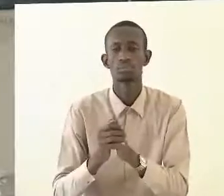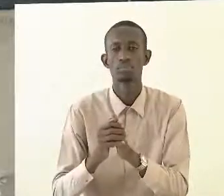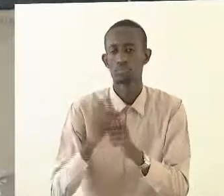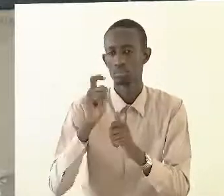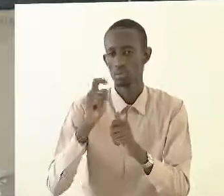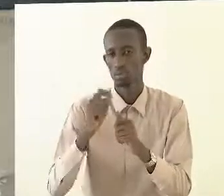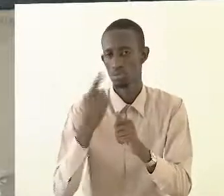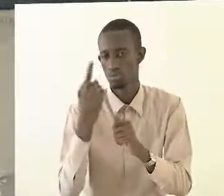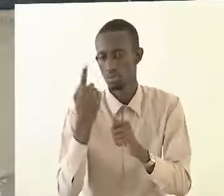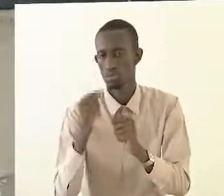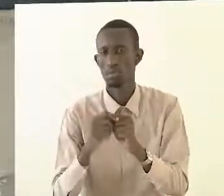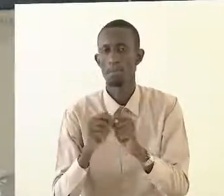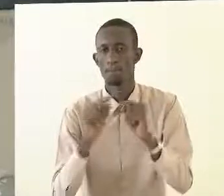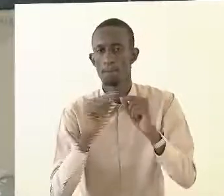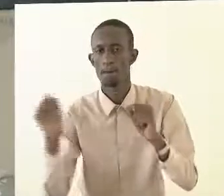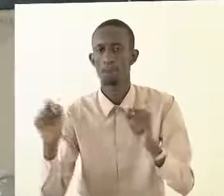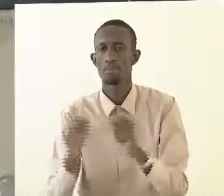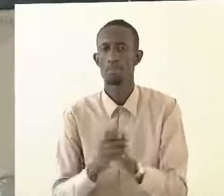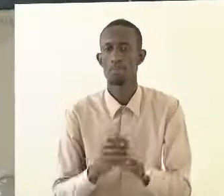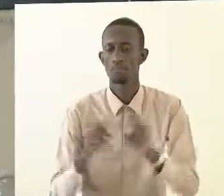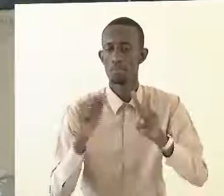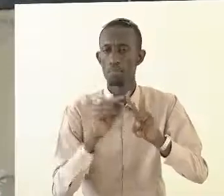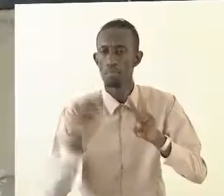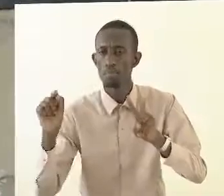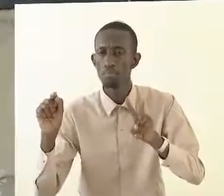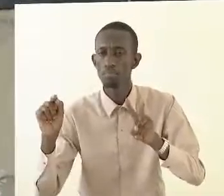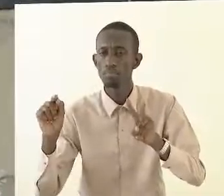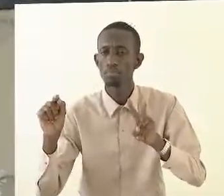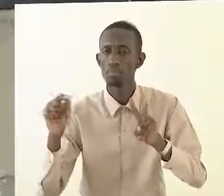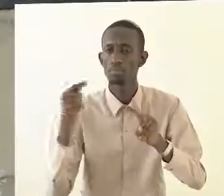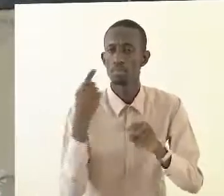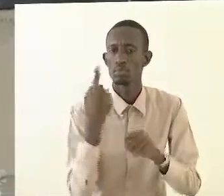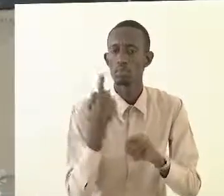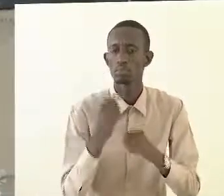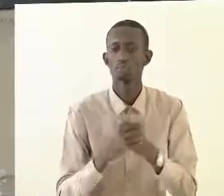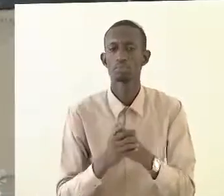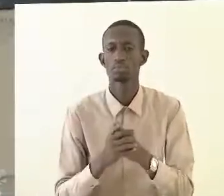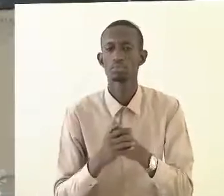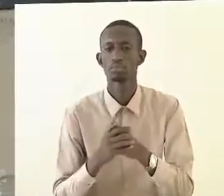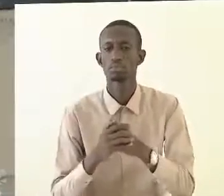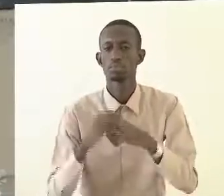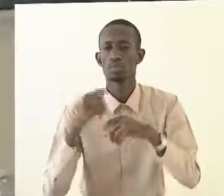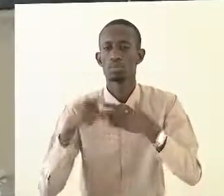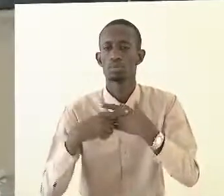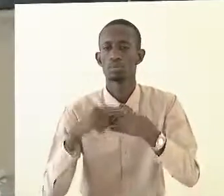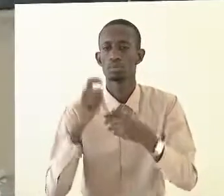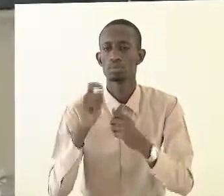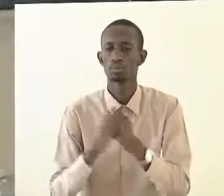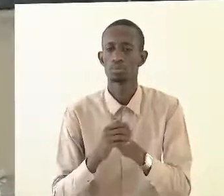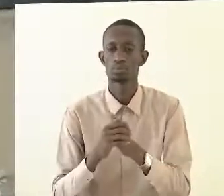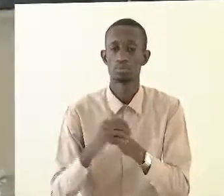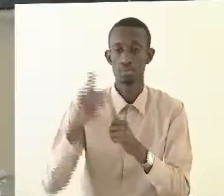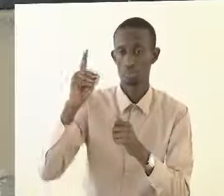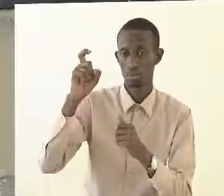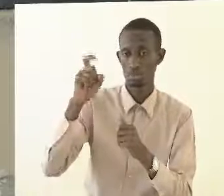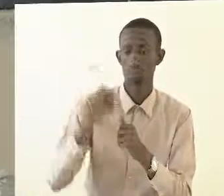1 minus x squared dx. Means that 1 over square root of 1